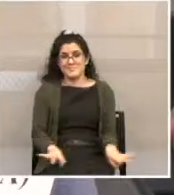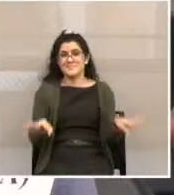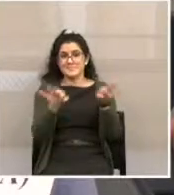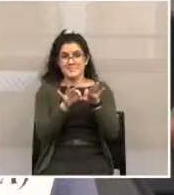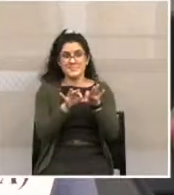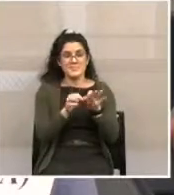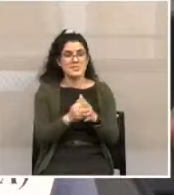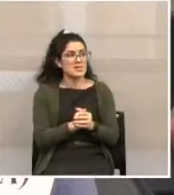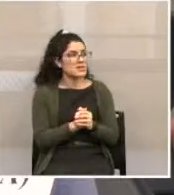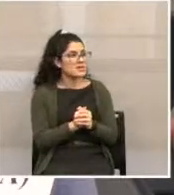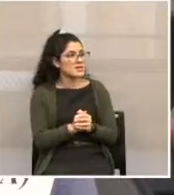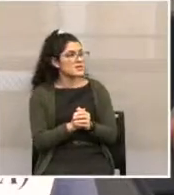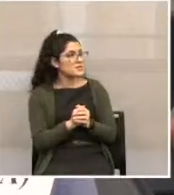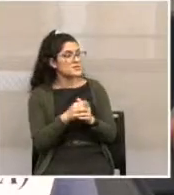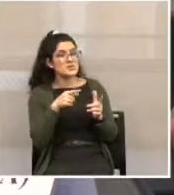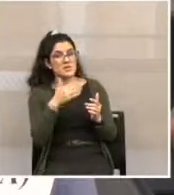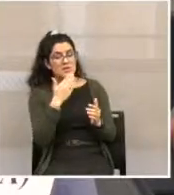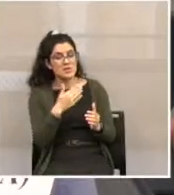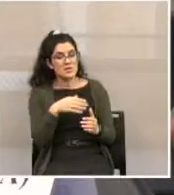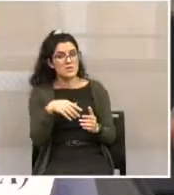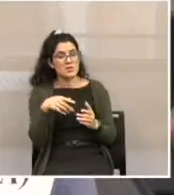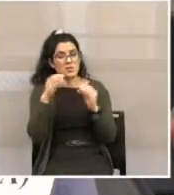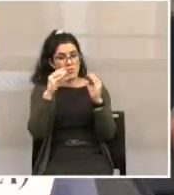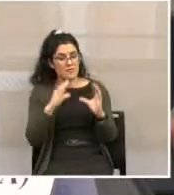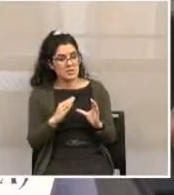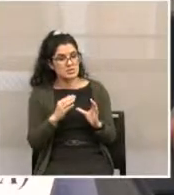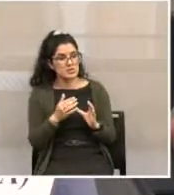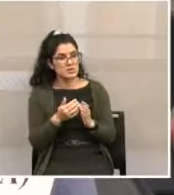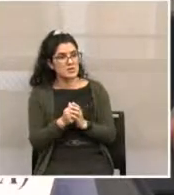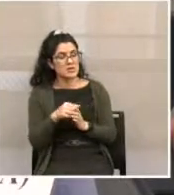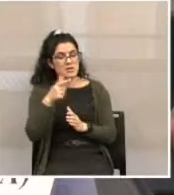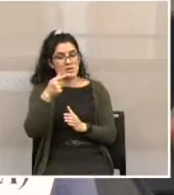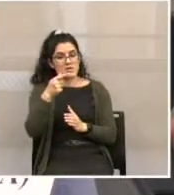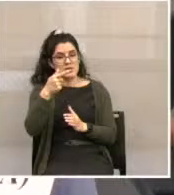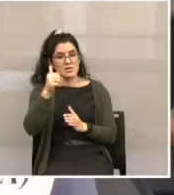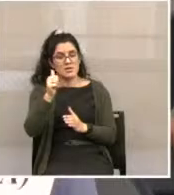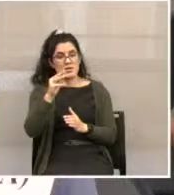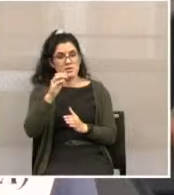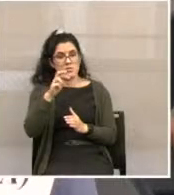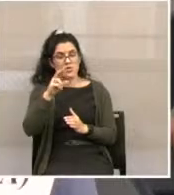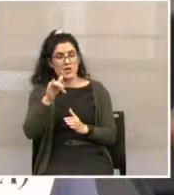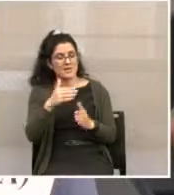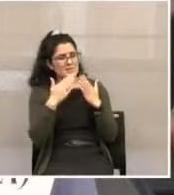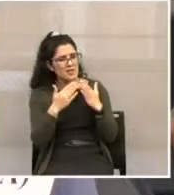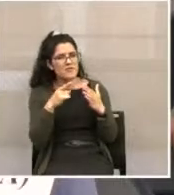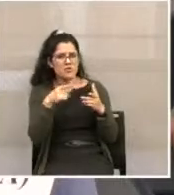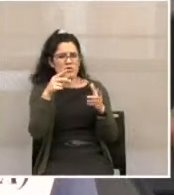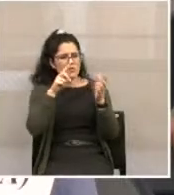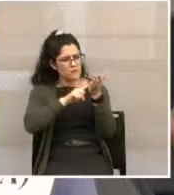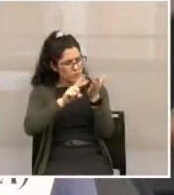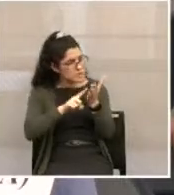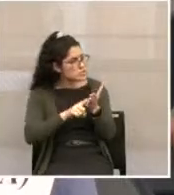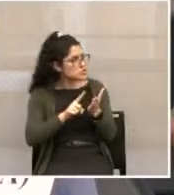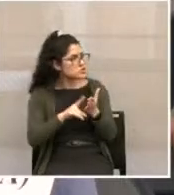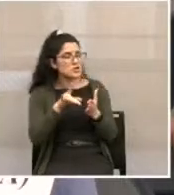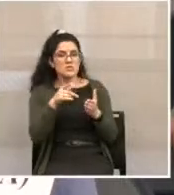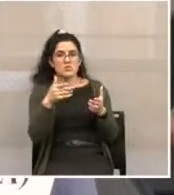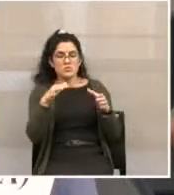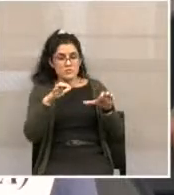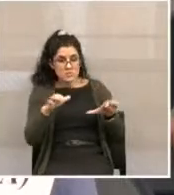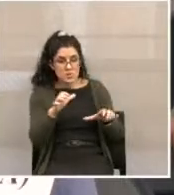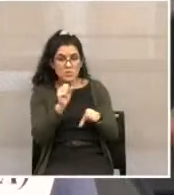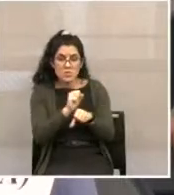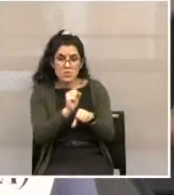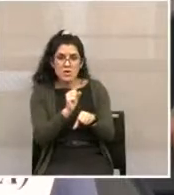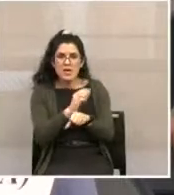Professor Gamara, thank you for your research and your work in an educational institution. And I know you have done a lot of